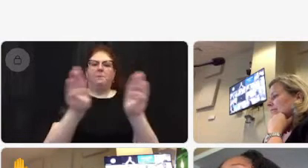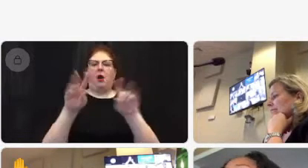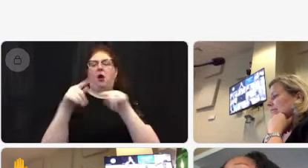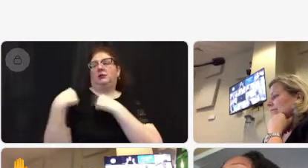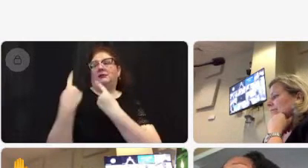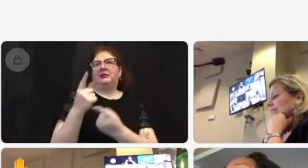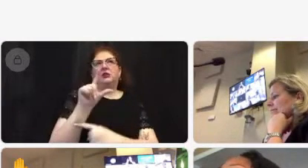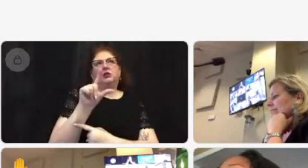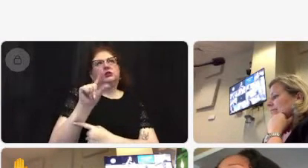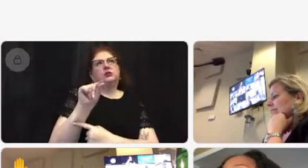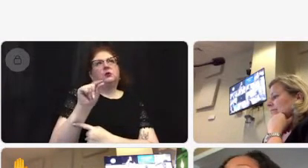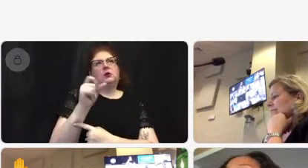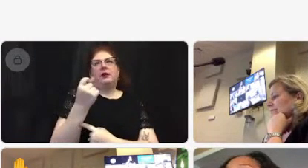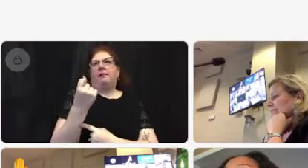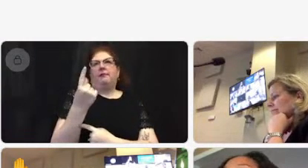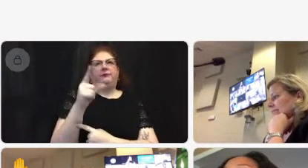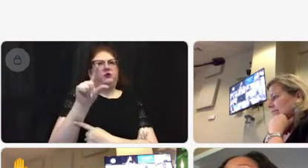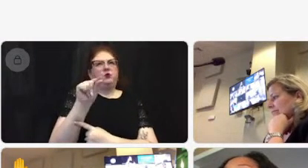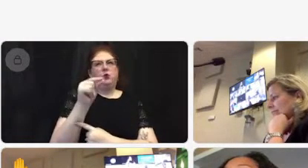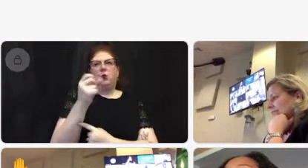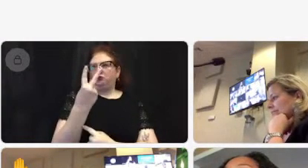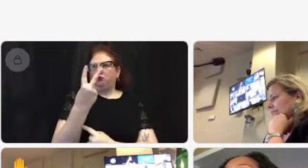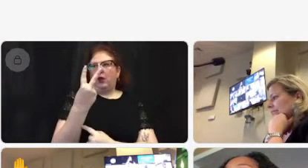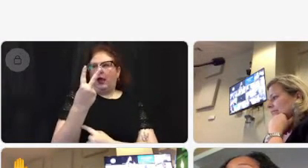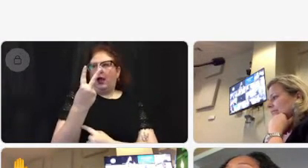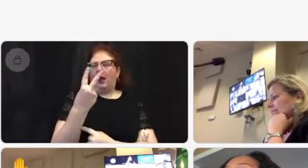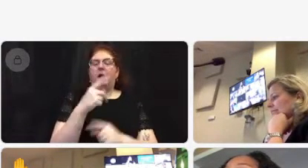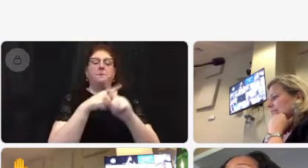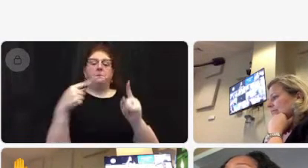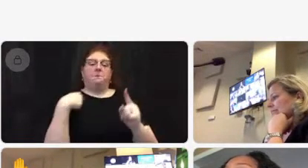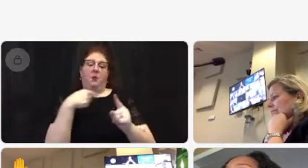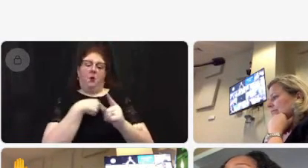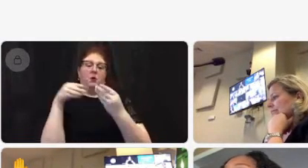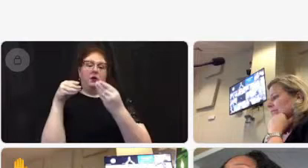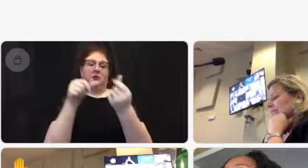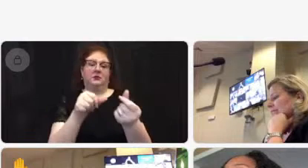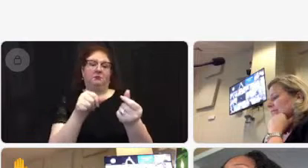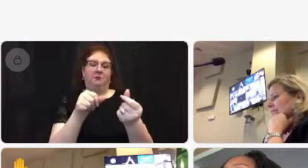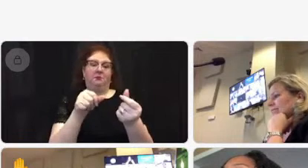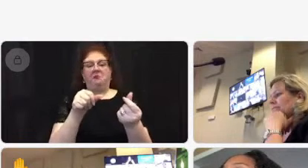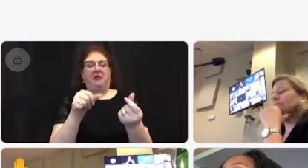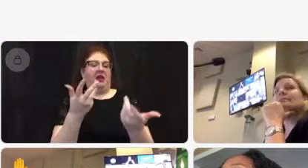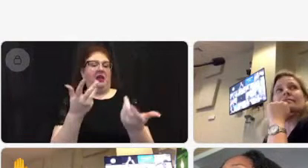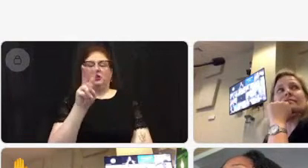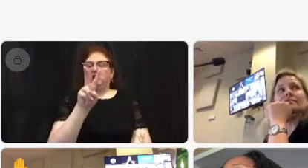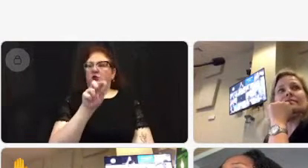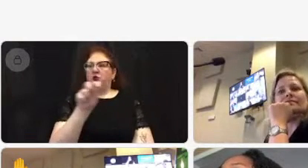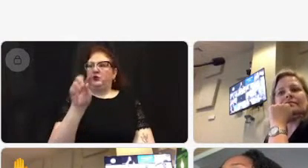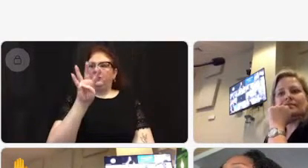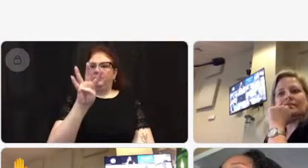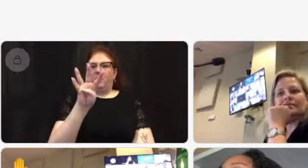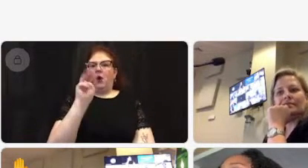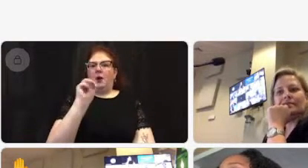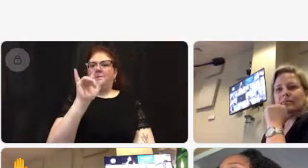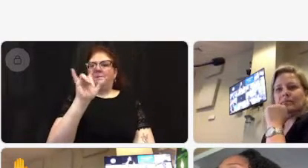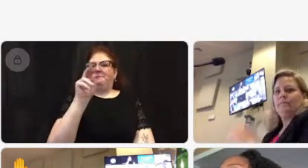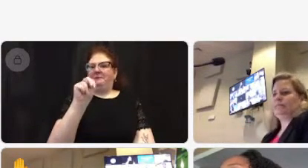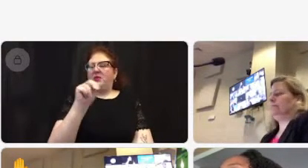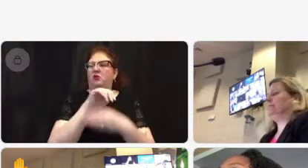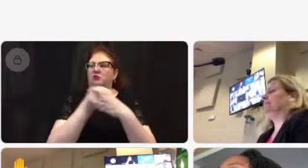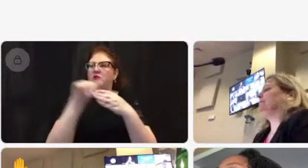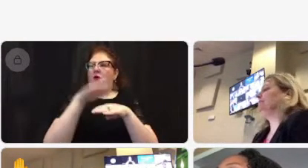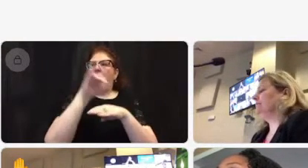The typical average that we've been spending is anywhere from $2 to $4 million annually on those contracts